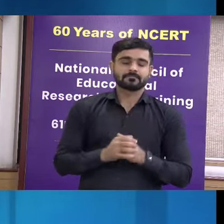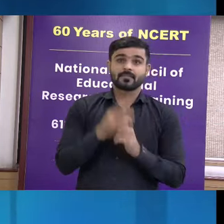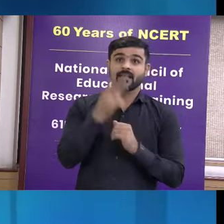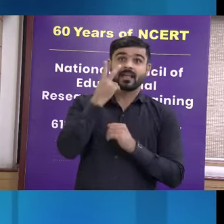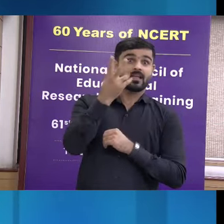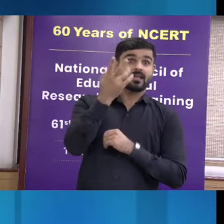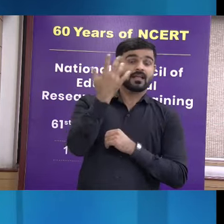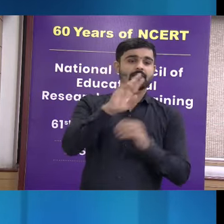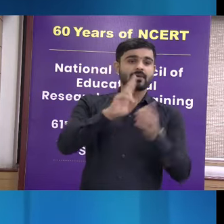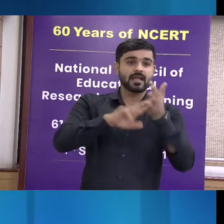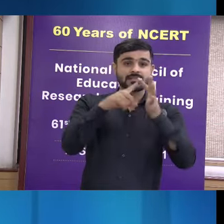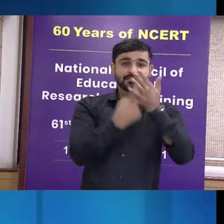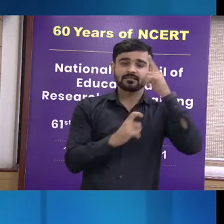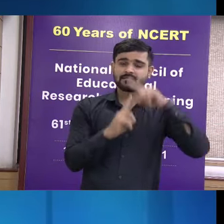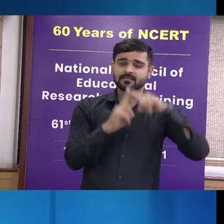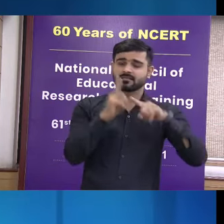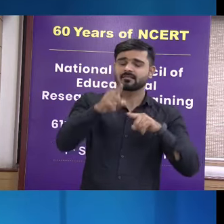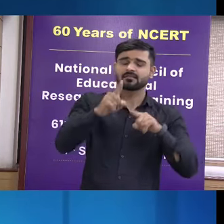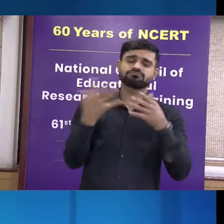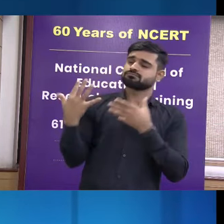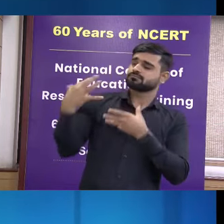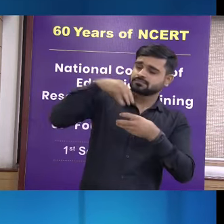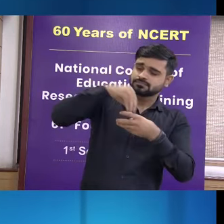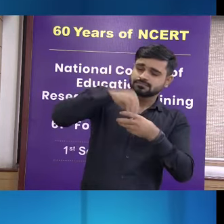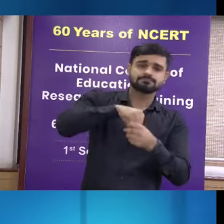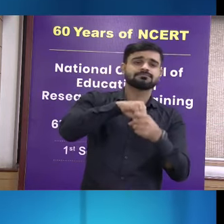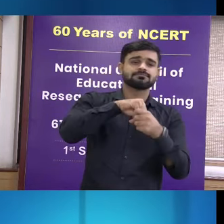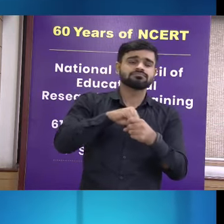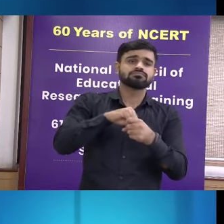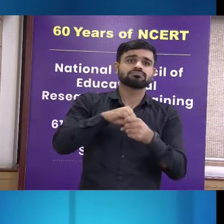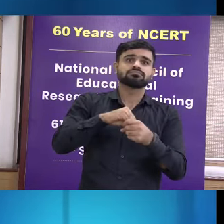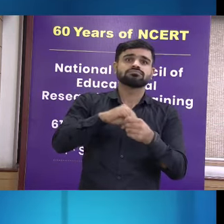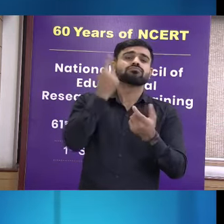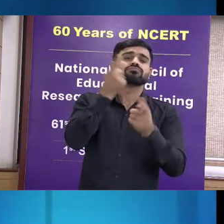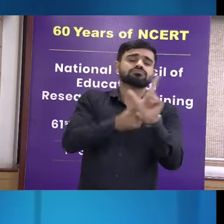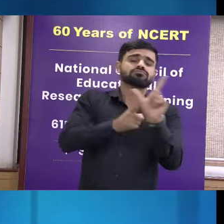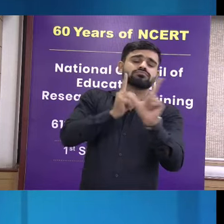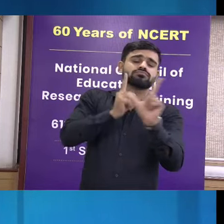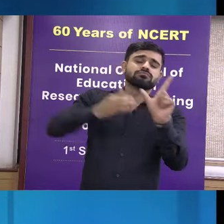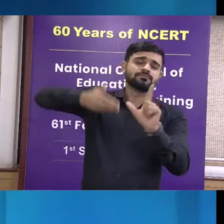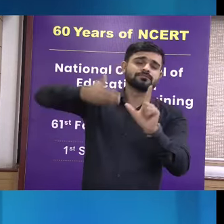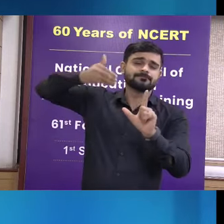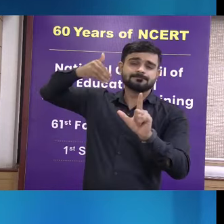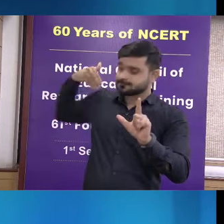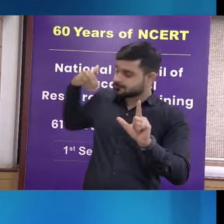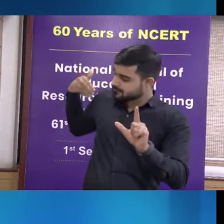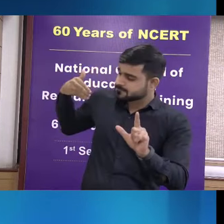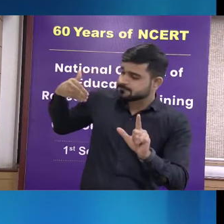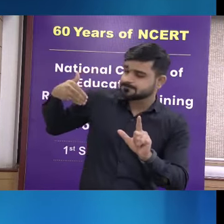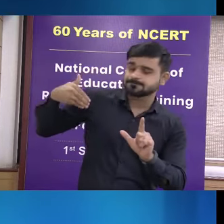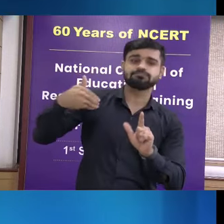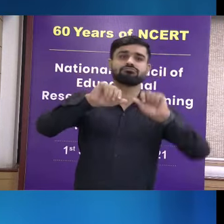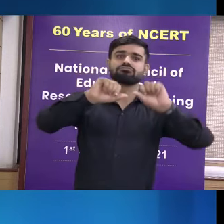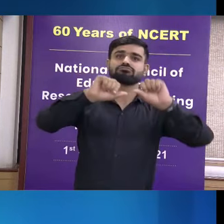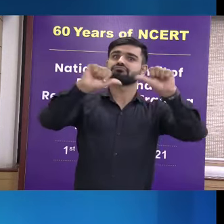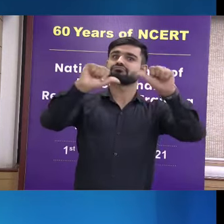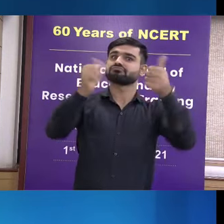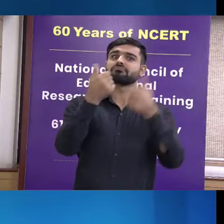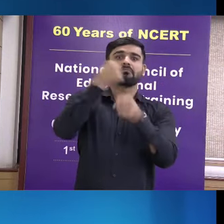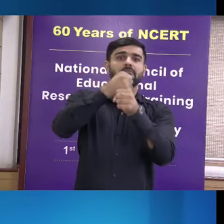that NCERT has been involved over the decades in all key